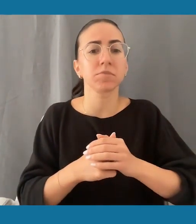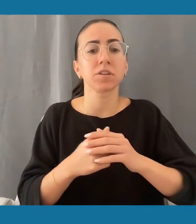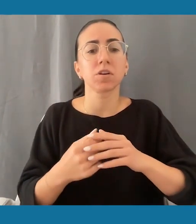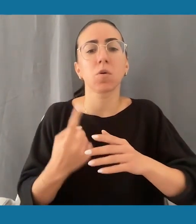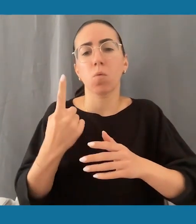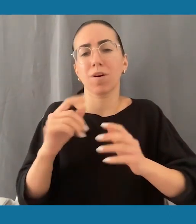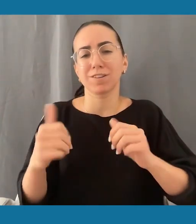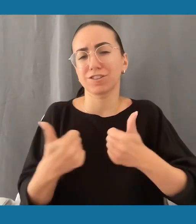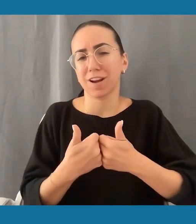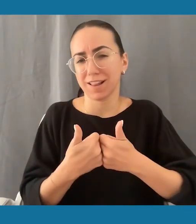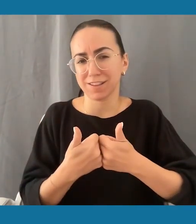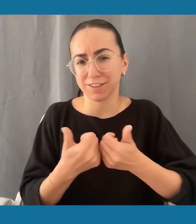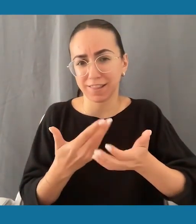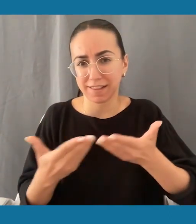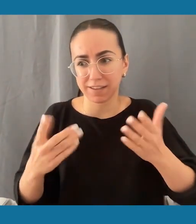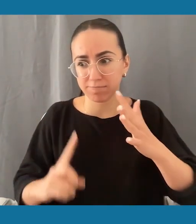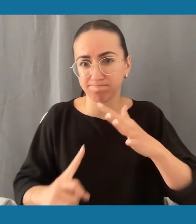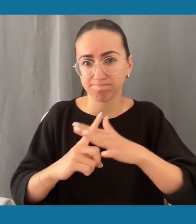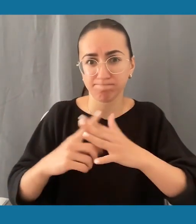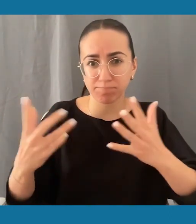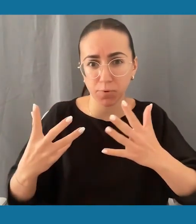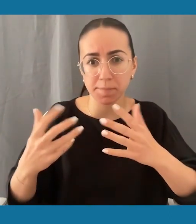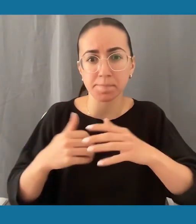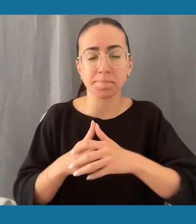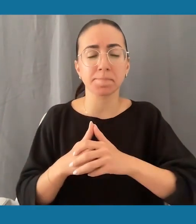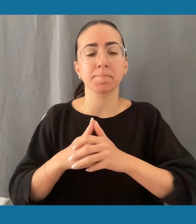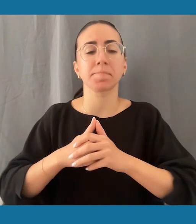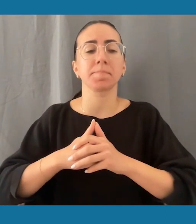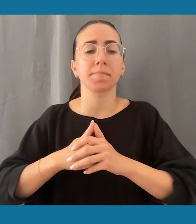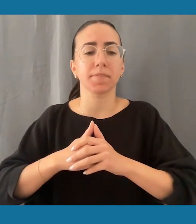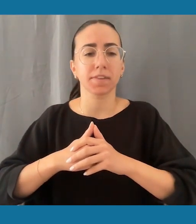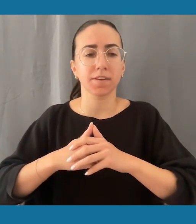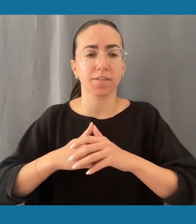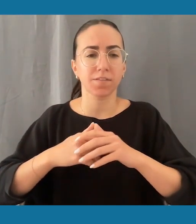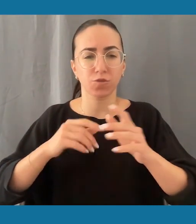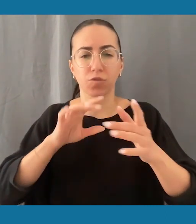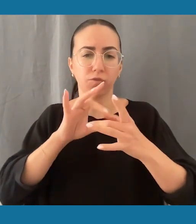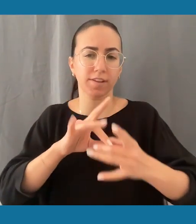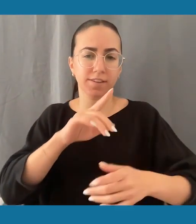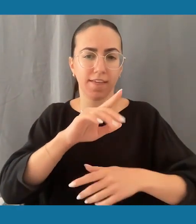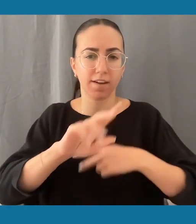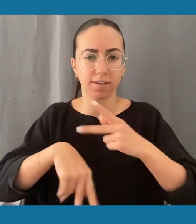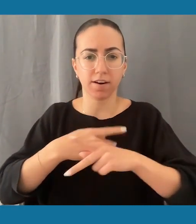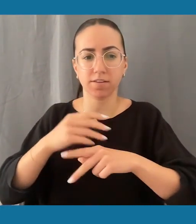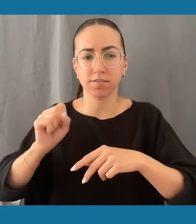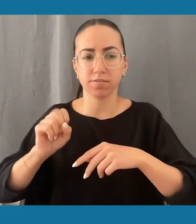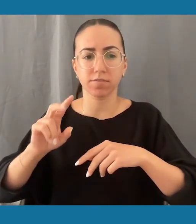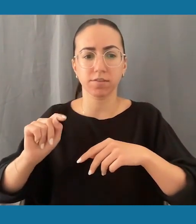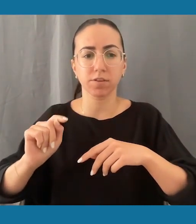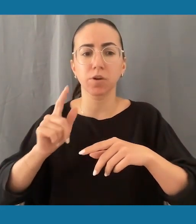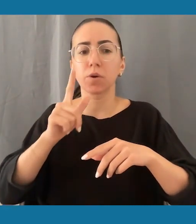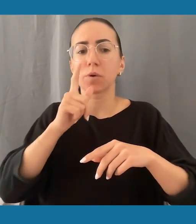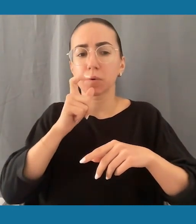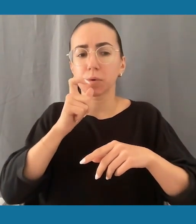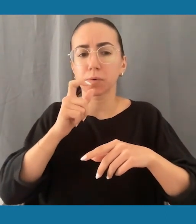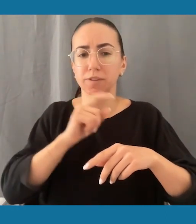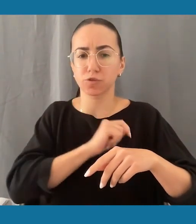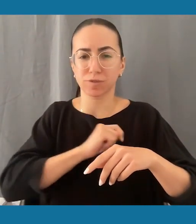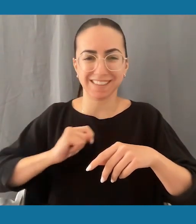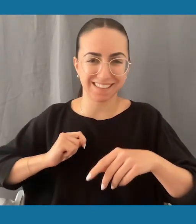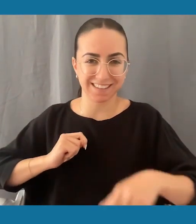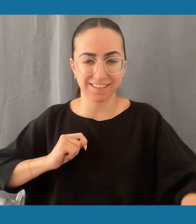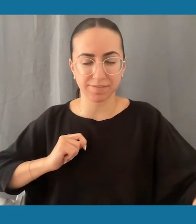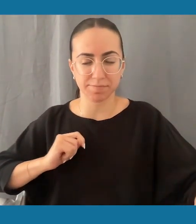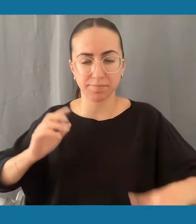we confront when it comes to birth party trusts is who's going to act as trustee. This is